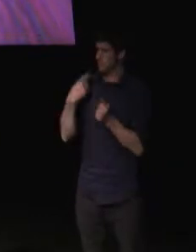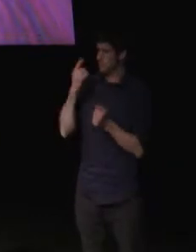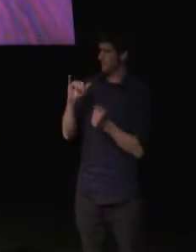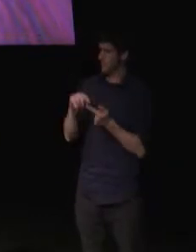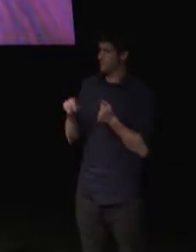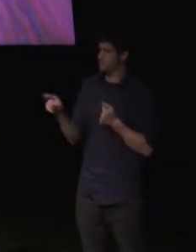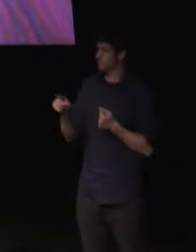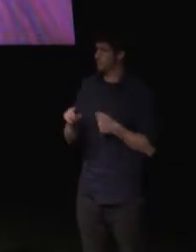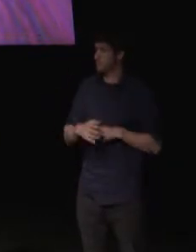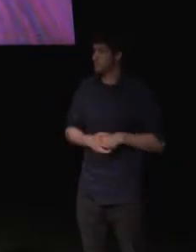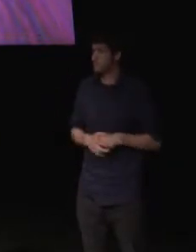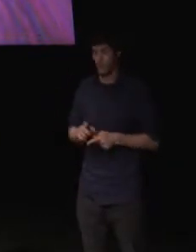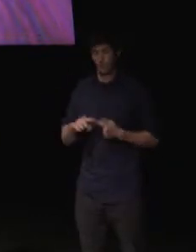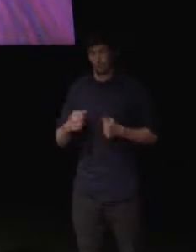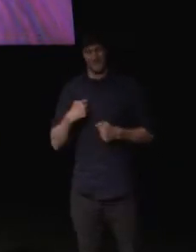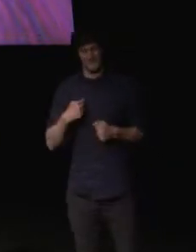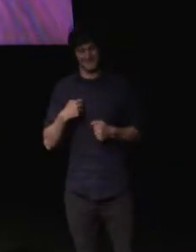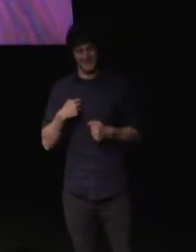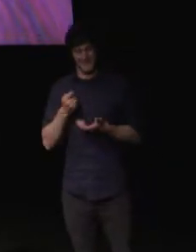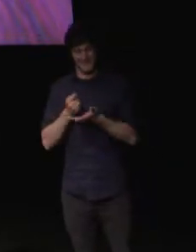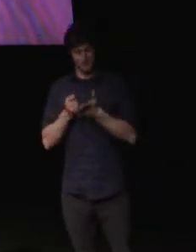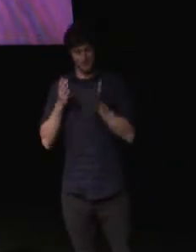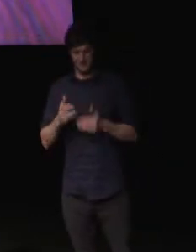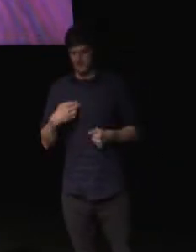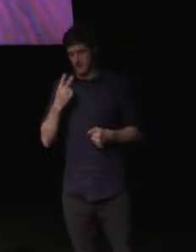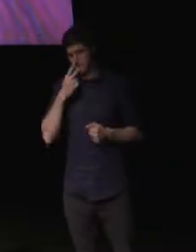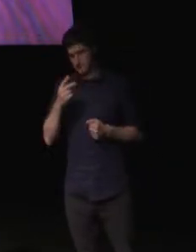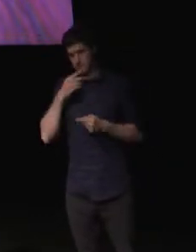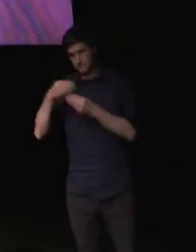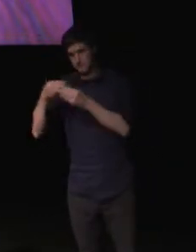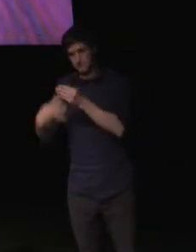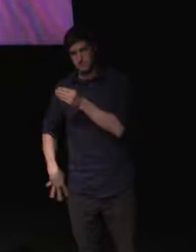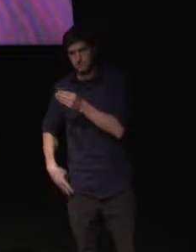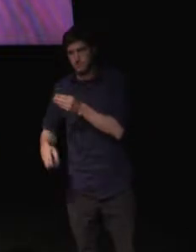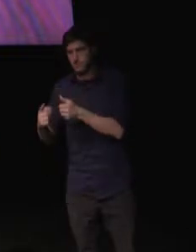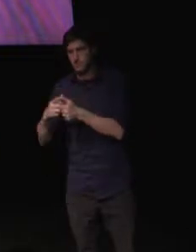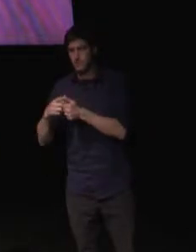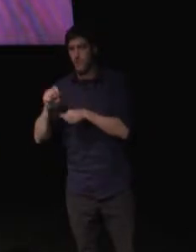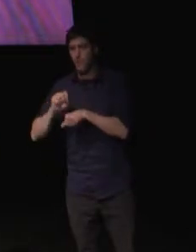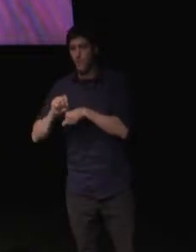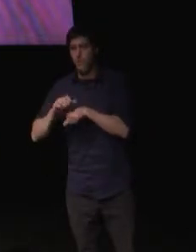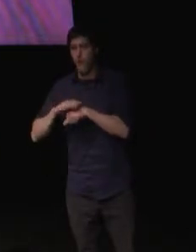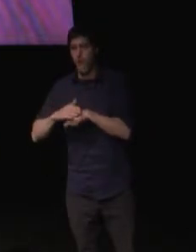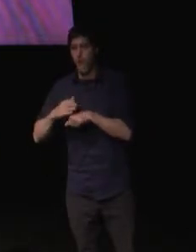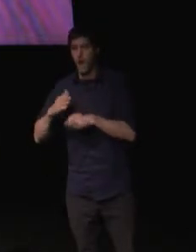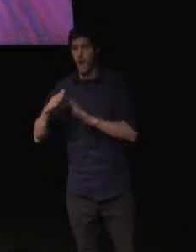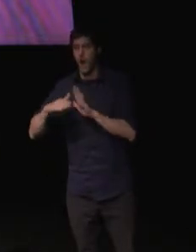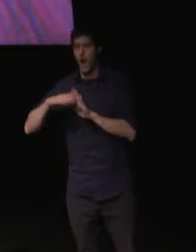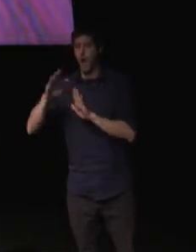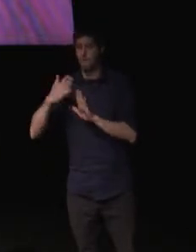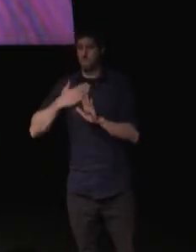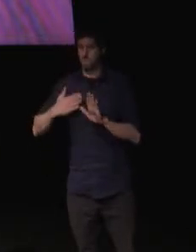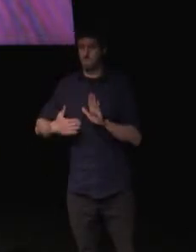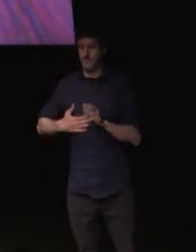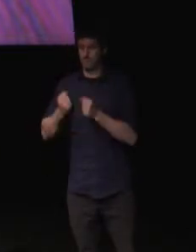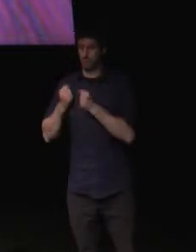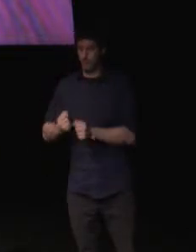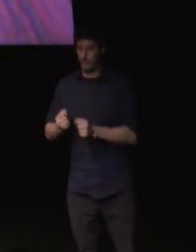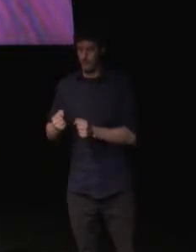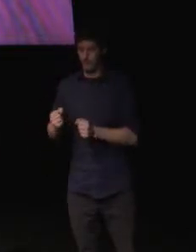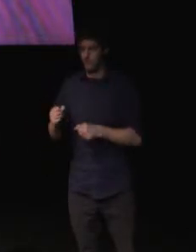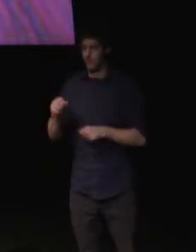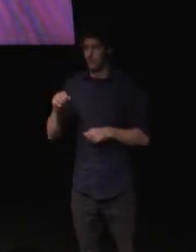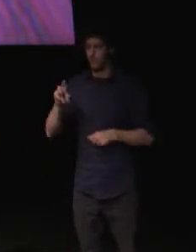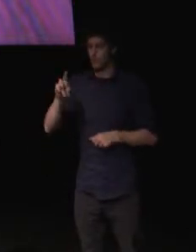audience. To us as therapists, I see a lot of things. I see working on upper extremity strength, range of motion, core